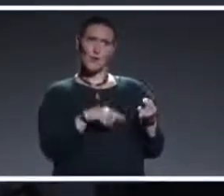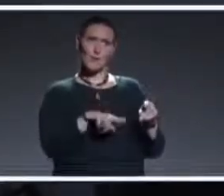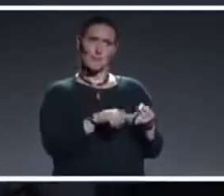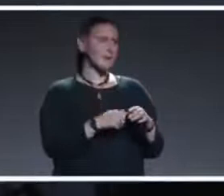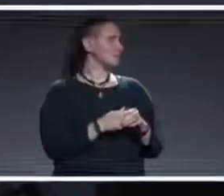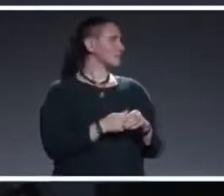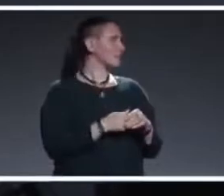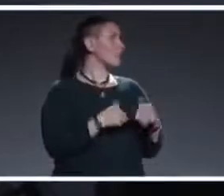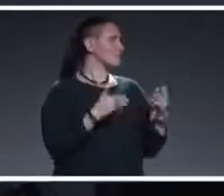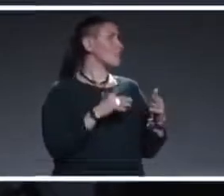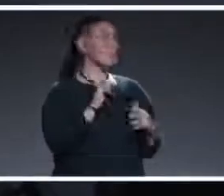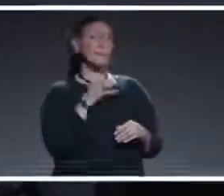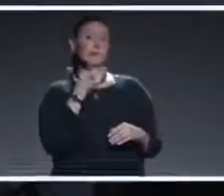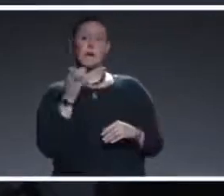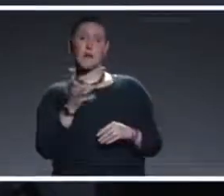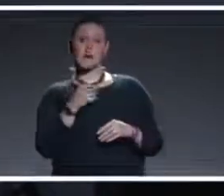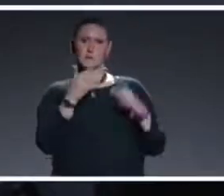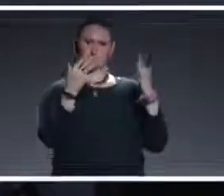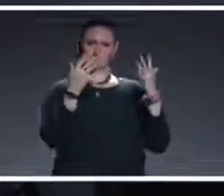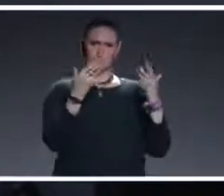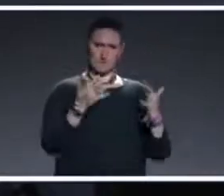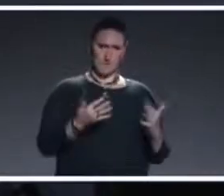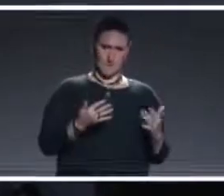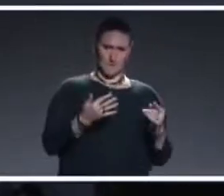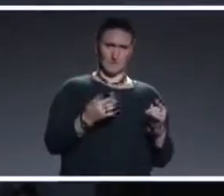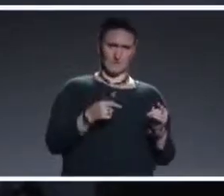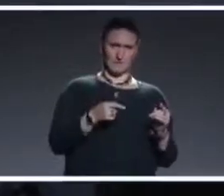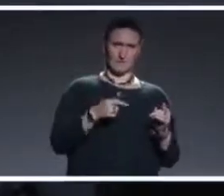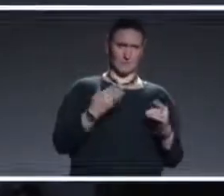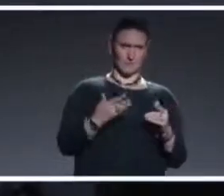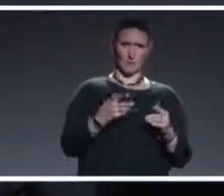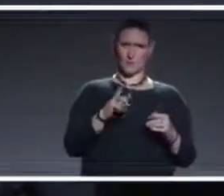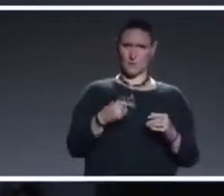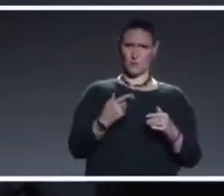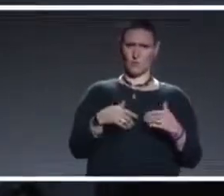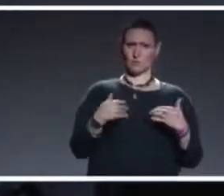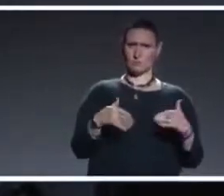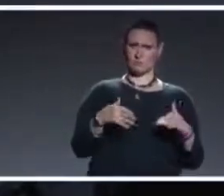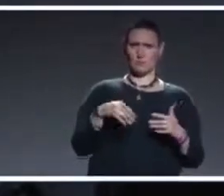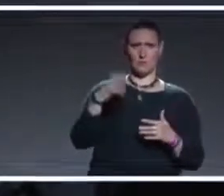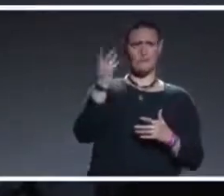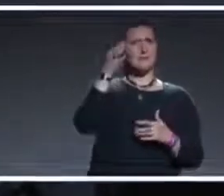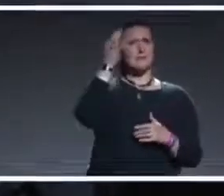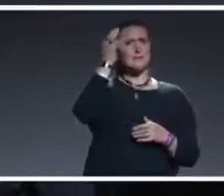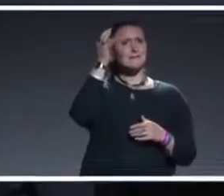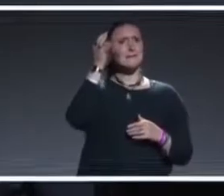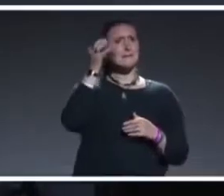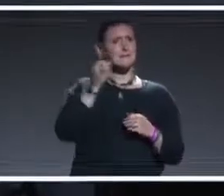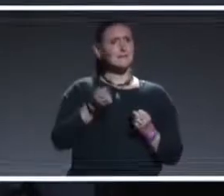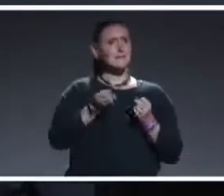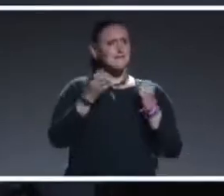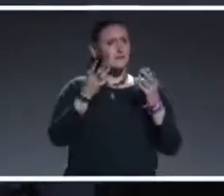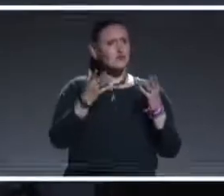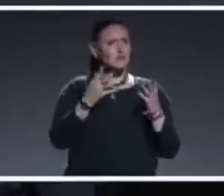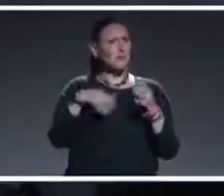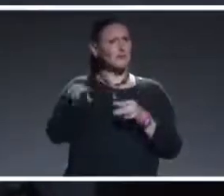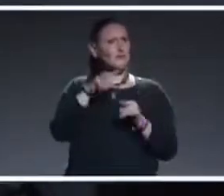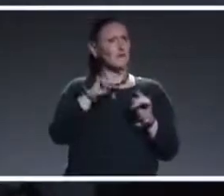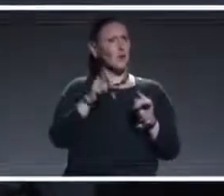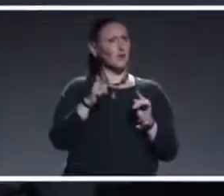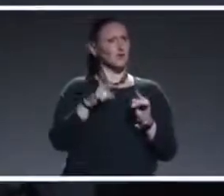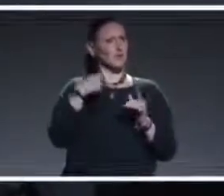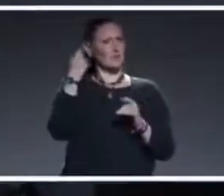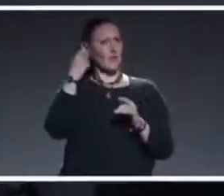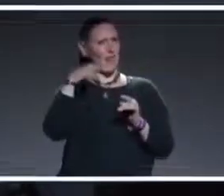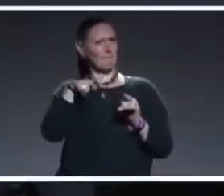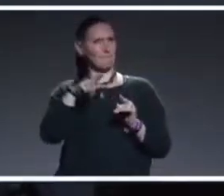really I said that Matrix changed the course of history of science fiction movies. It was really groundbreaking what you did. Can we expect